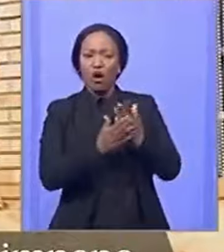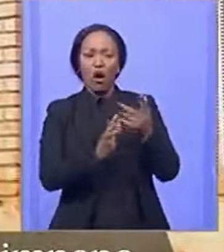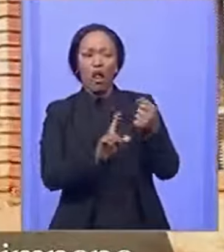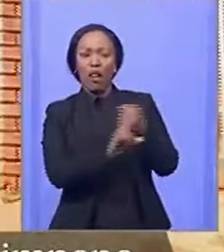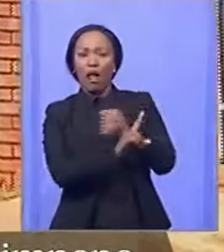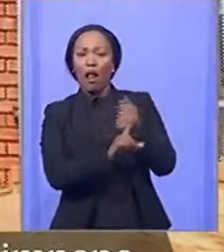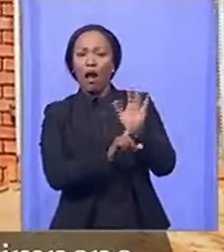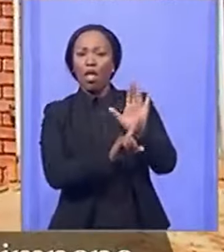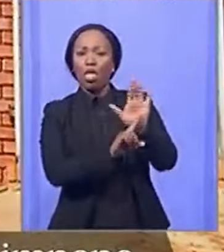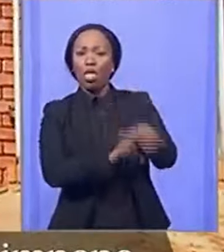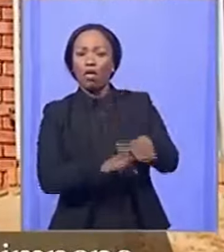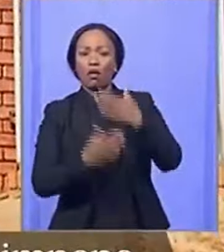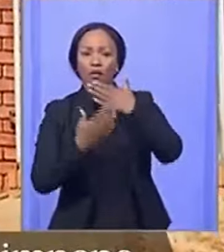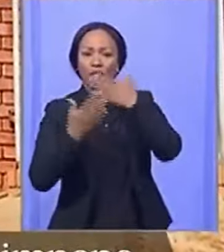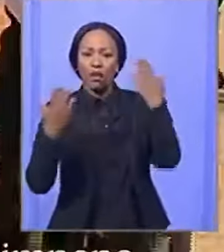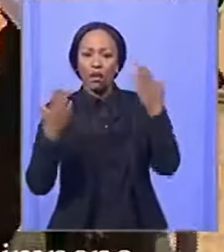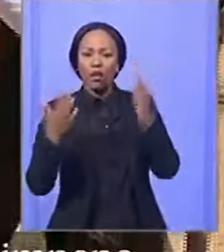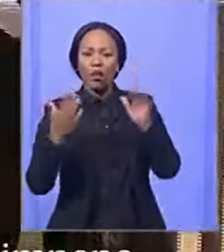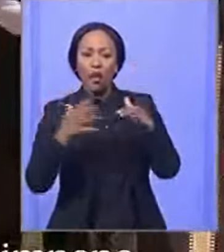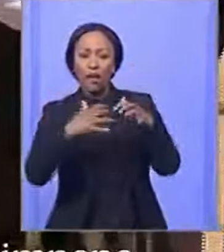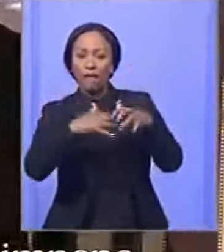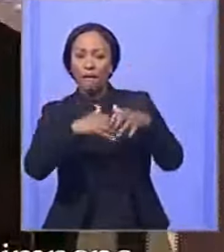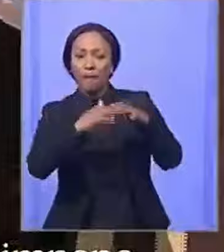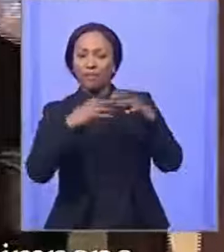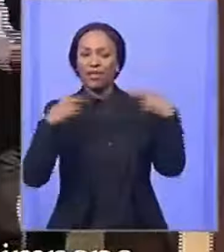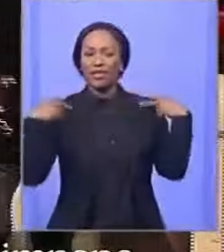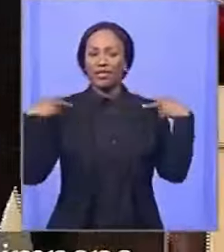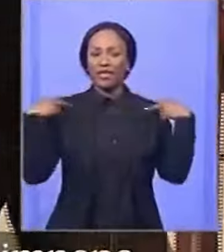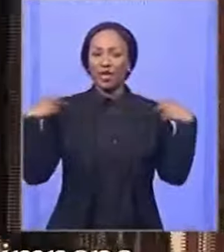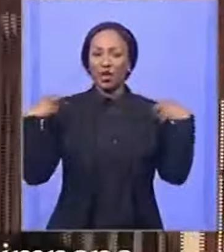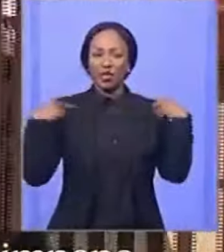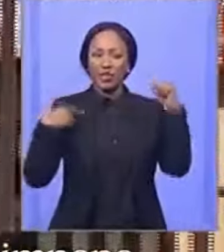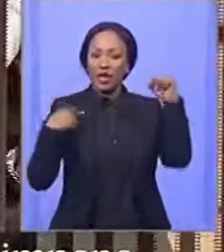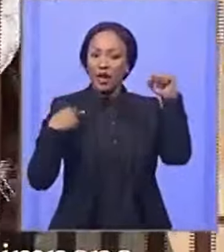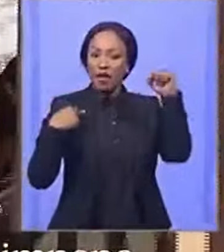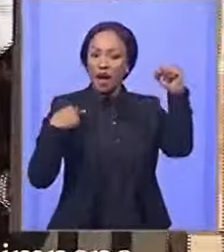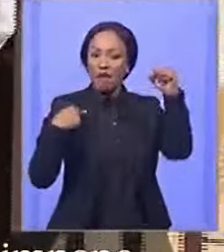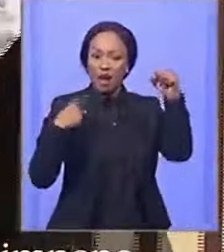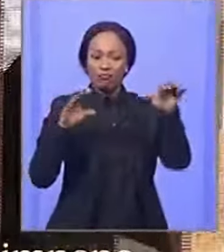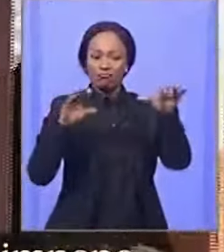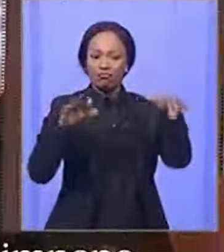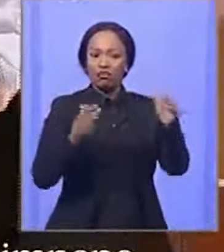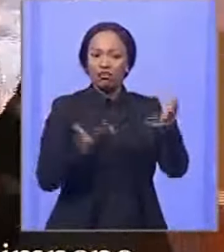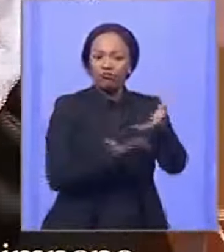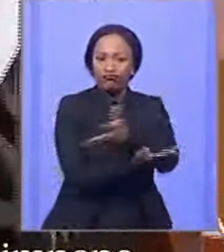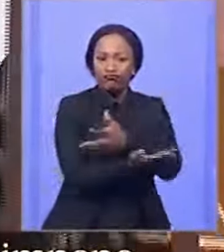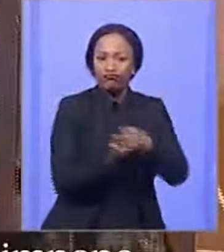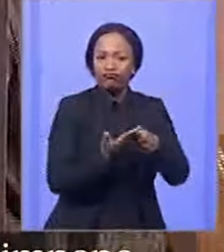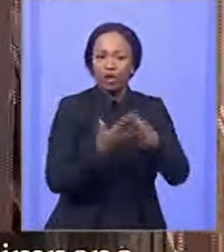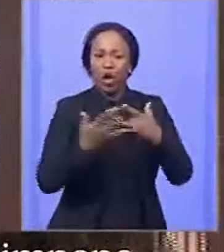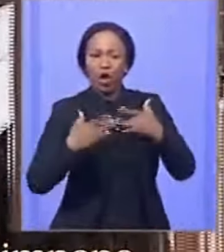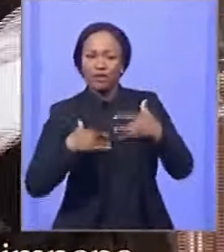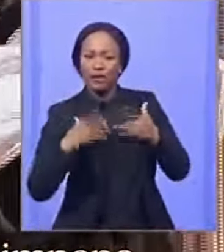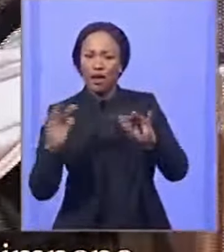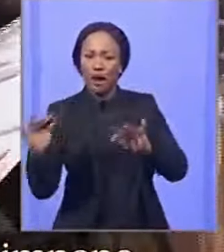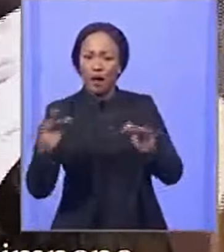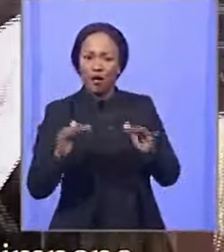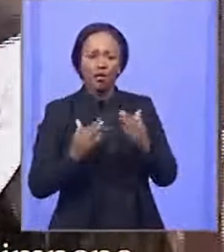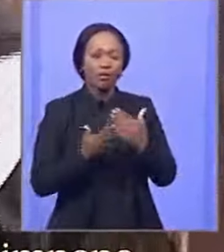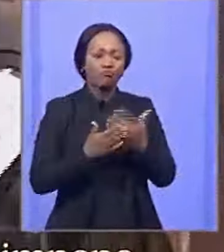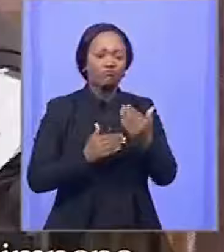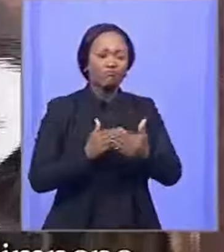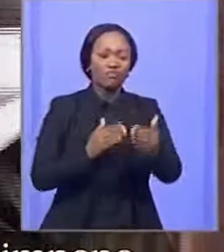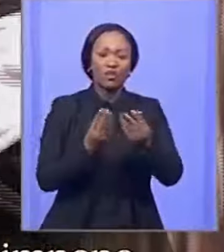le kopano go parara ya Security Indaba go ahlahla mathata ao ba lebanego nao le gore ba ka gatela pele bjang ka la senyane kgweding